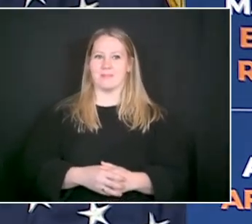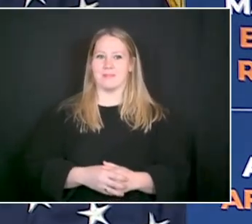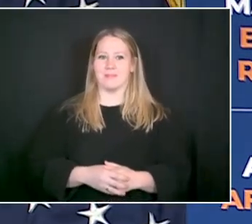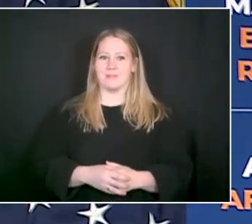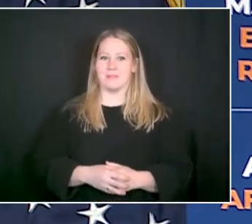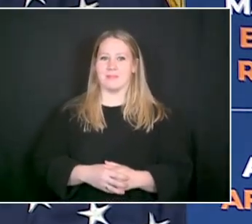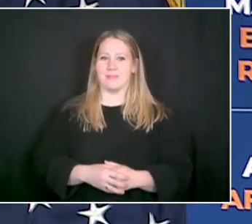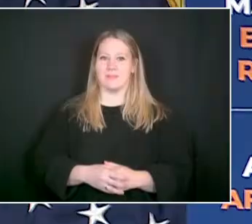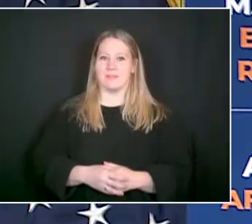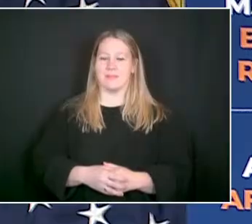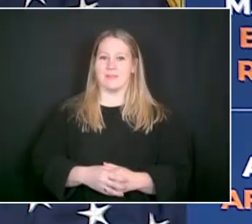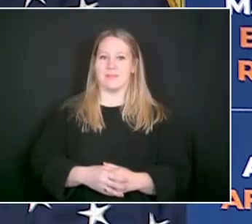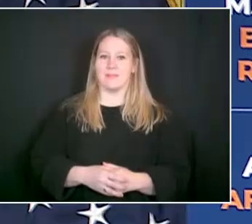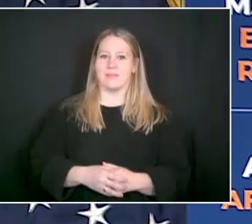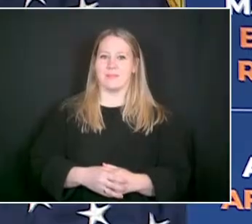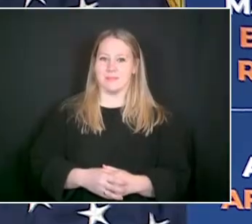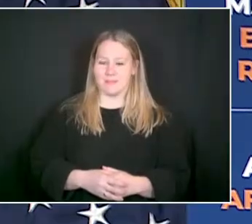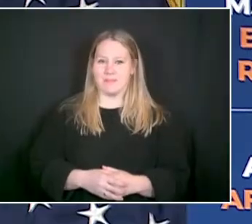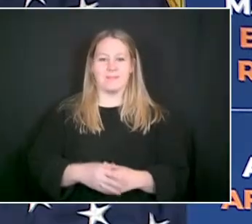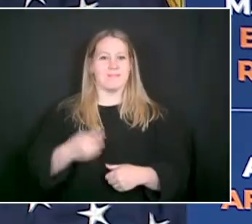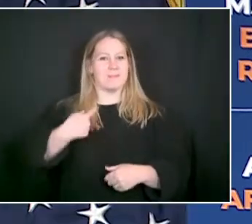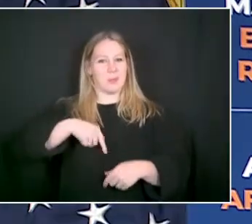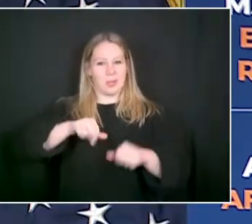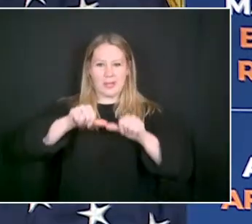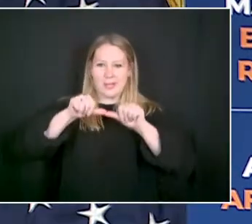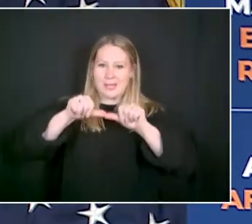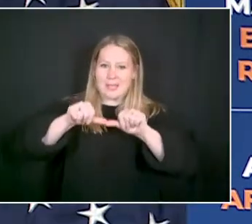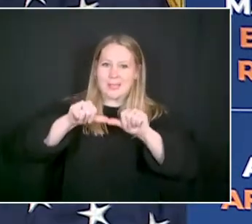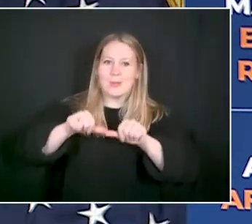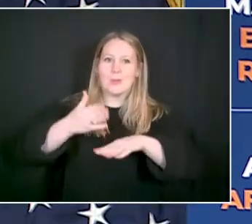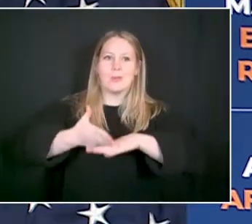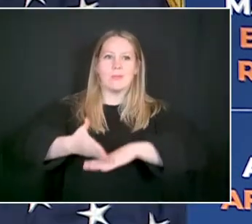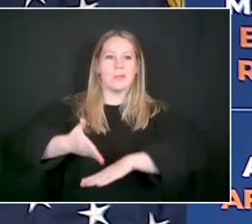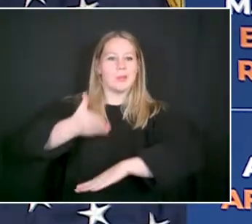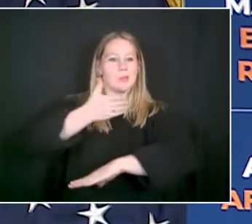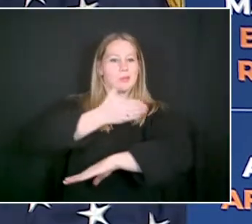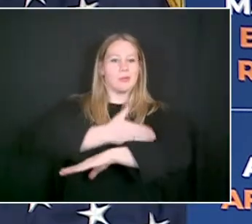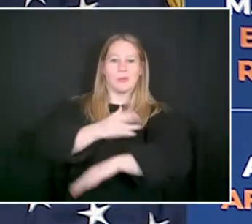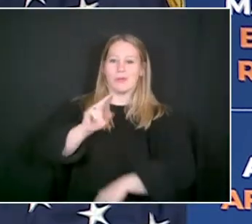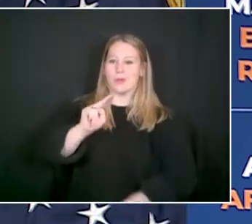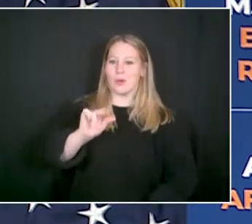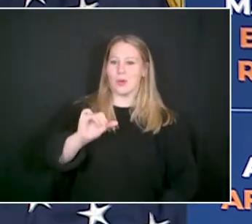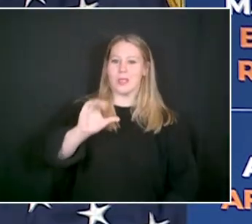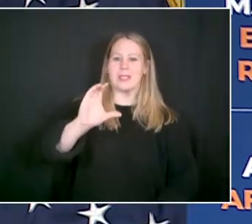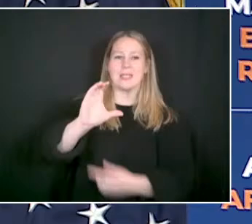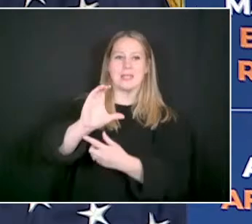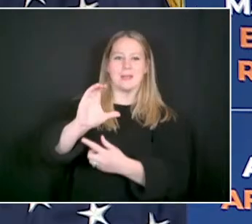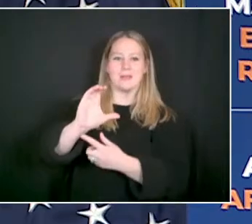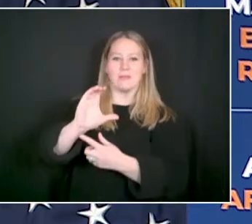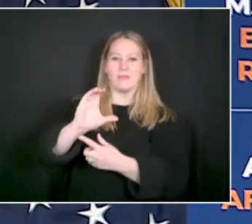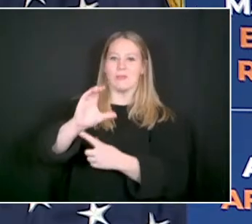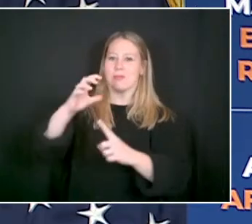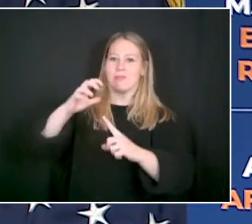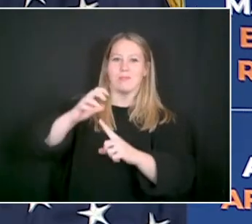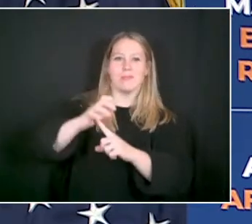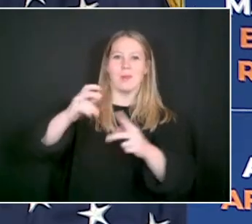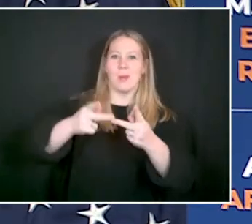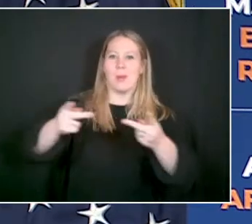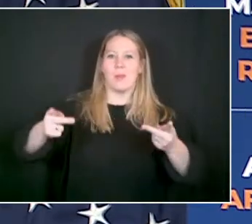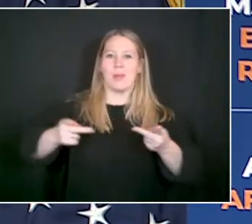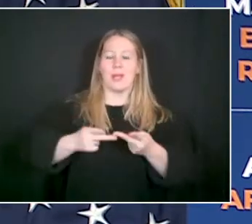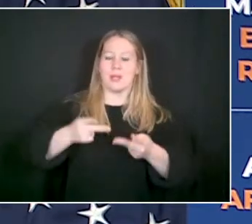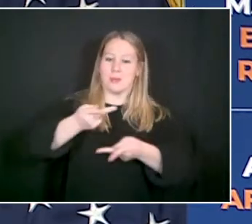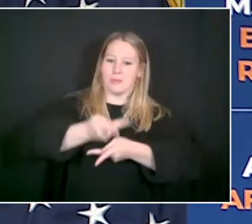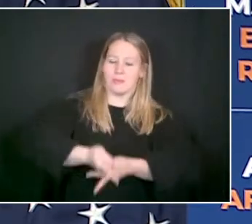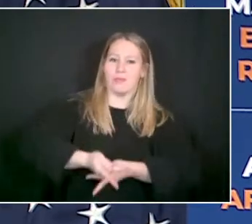Continually make this city a great place to raise a family. And just want to, good morning. And that's what our